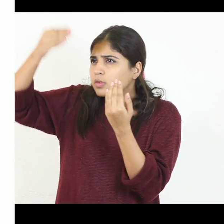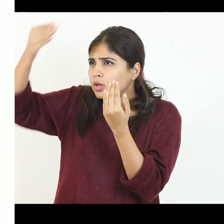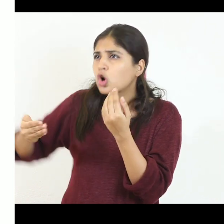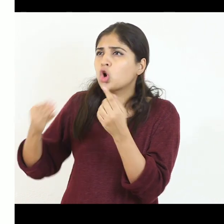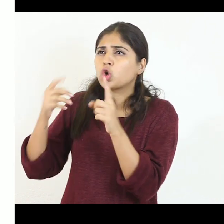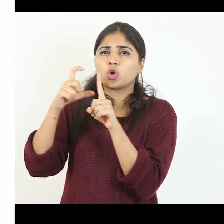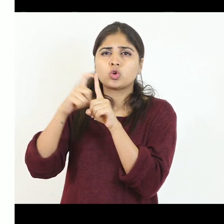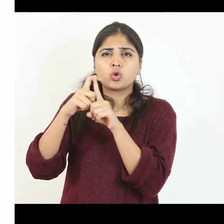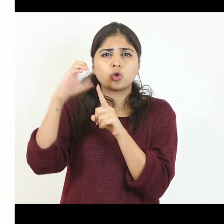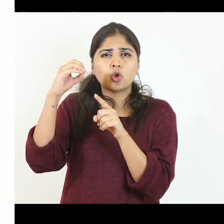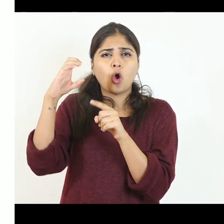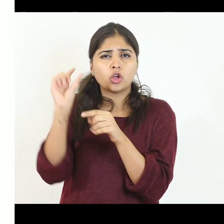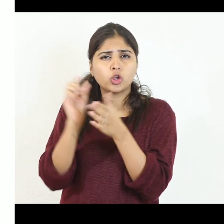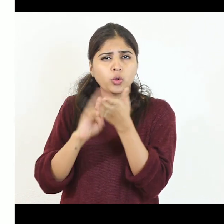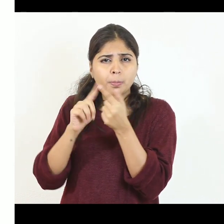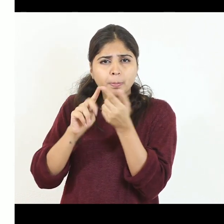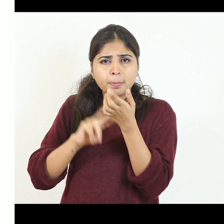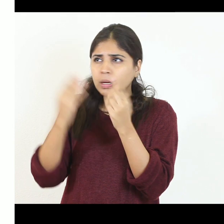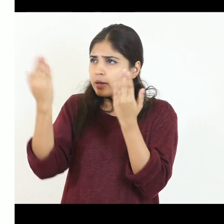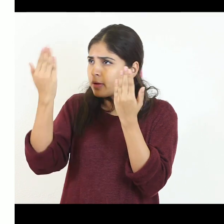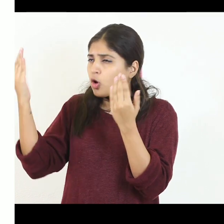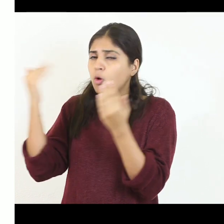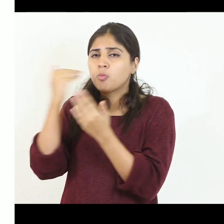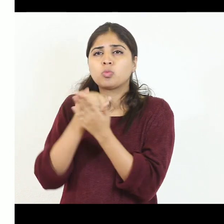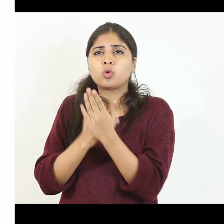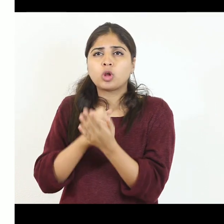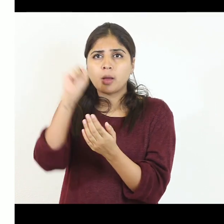specific program instructions.